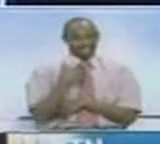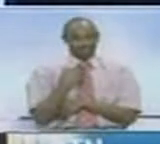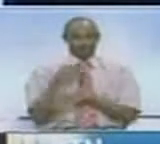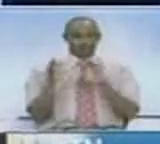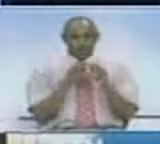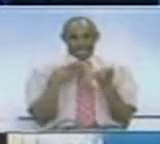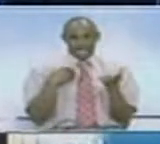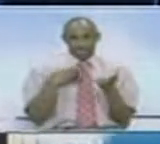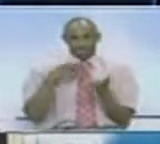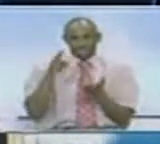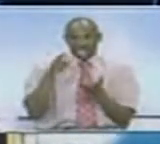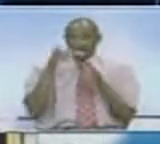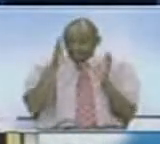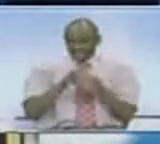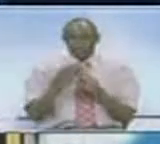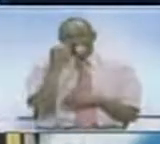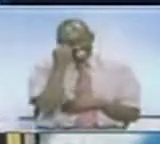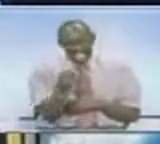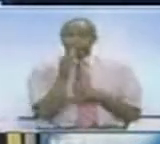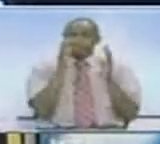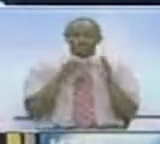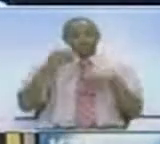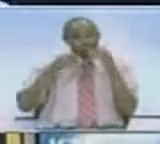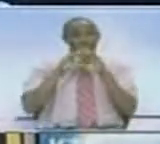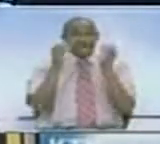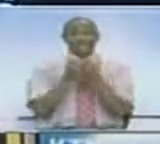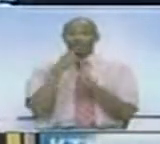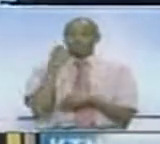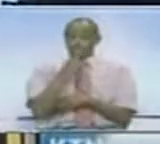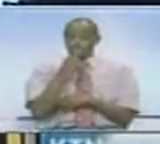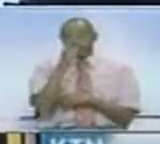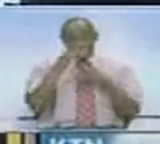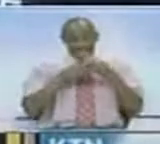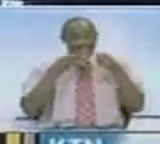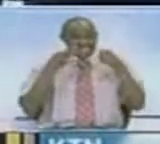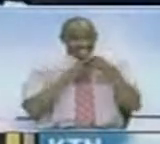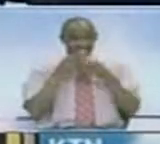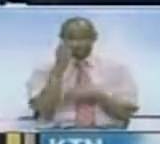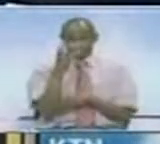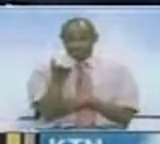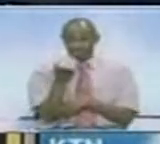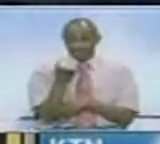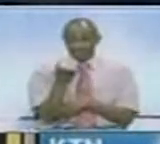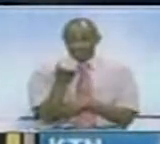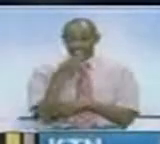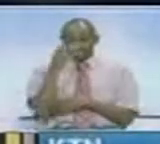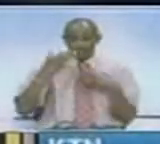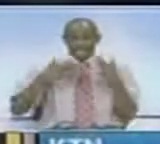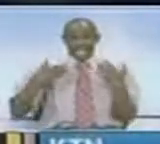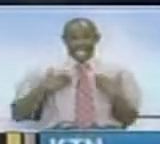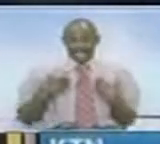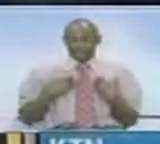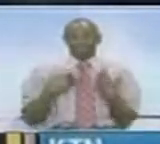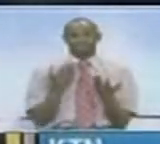to have ever played in the World Cup. He was 17 years in 1982, and the player who has had the